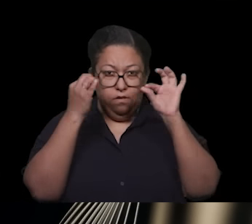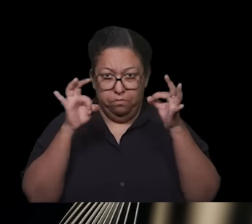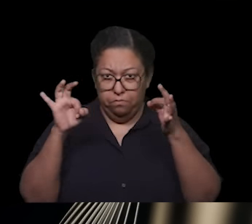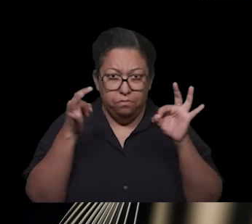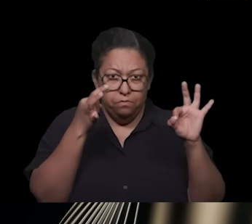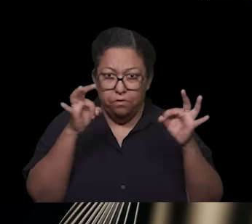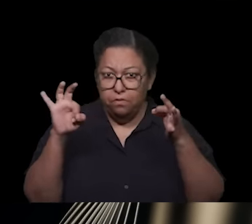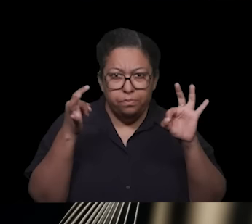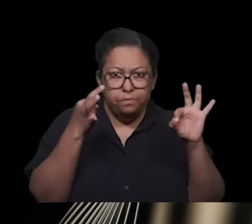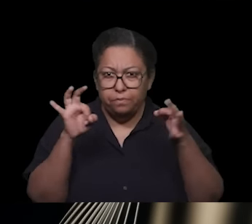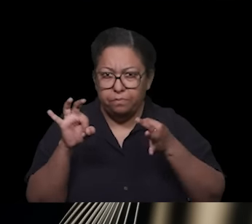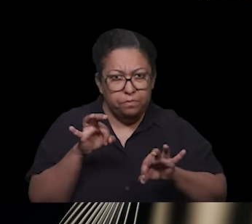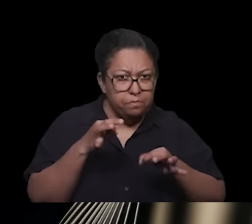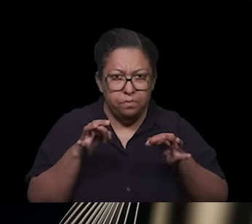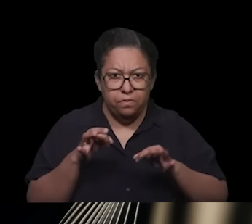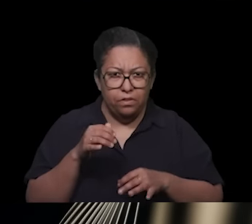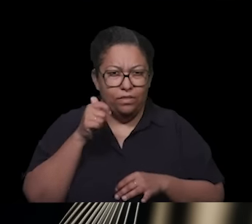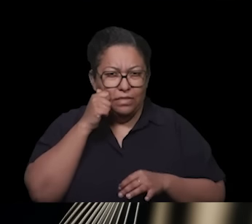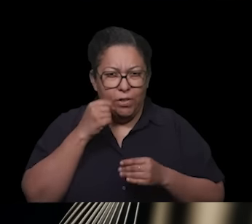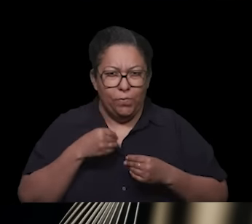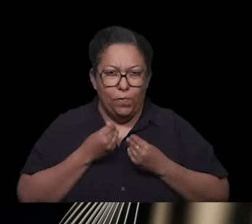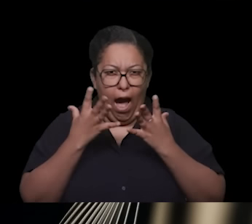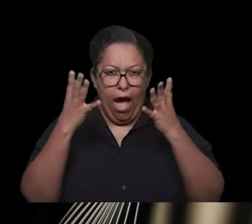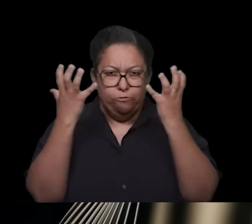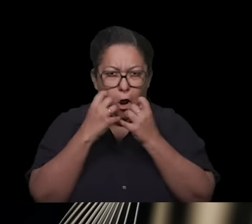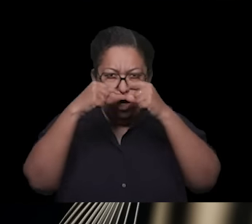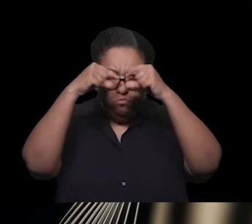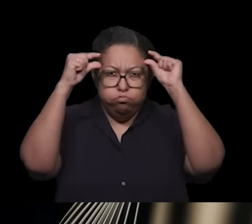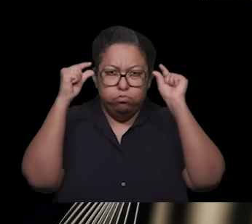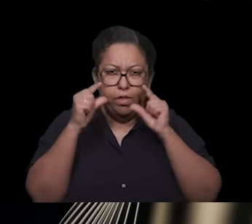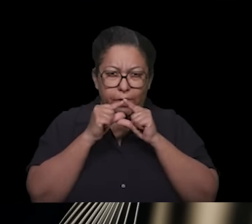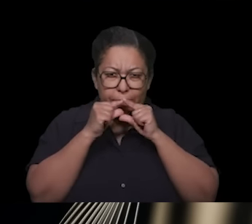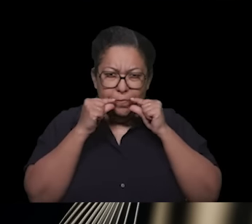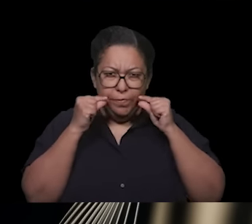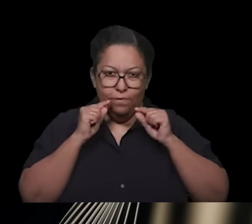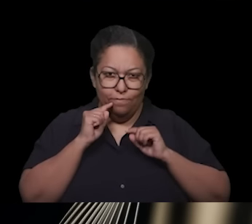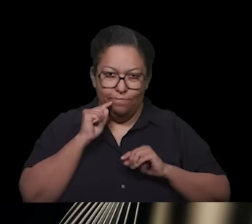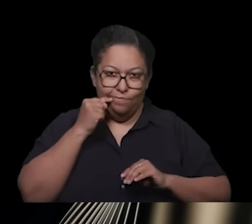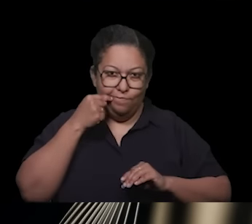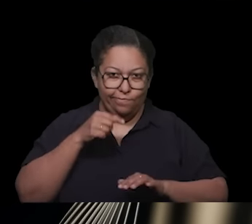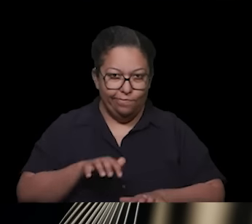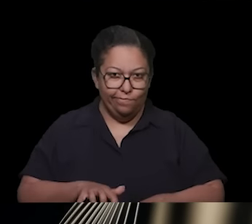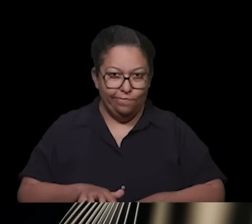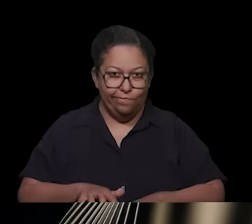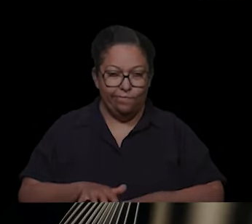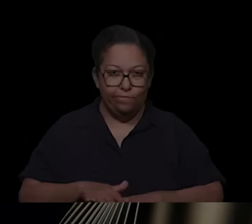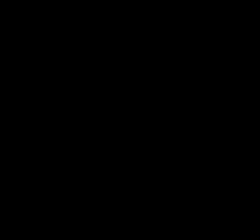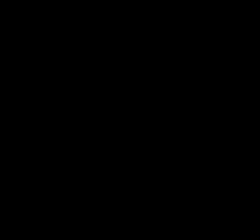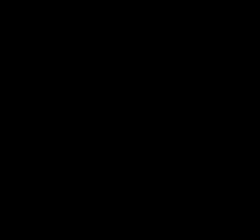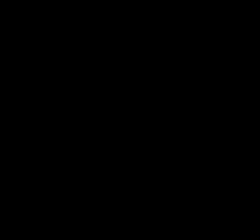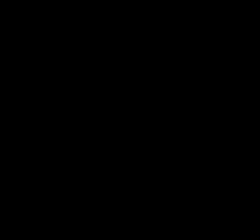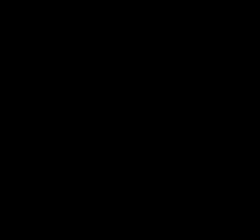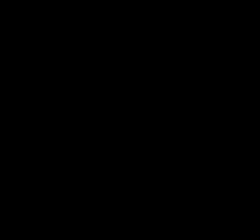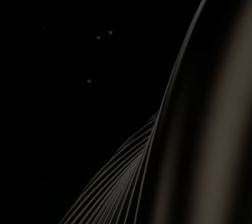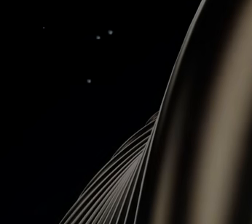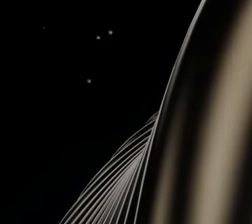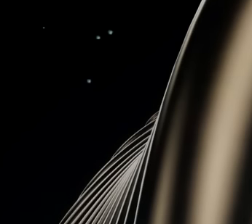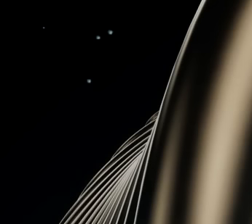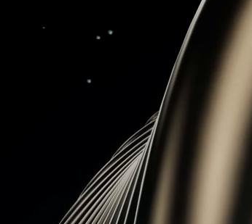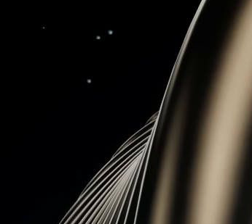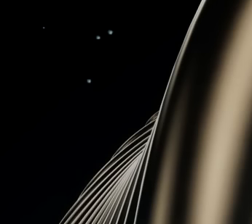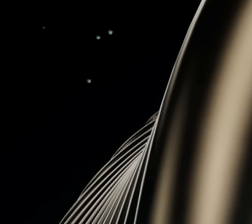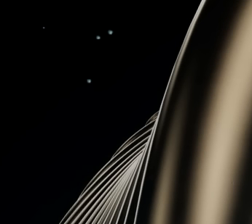Her dark, spirited eyes flicker over the piano. Fair-skinned with dark eyebrows, she spreads her thin lips and hints at a smile. People's